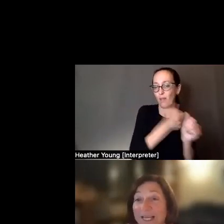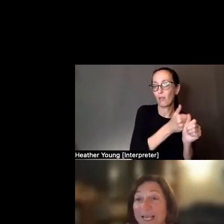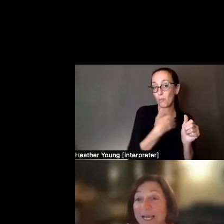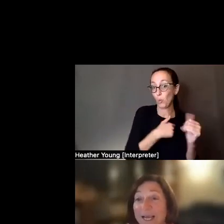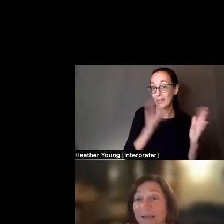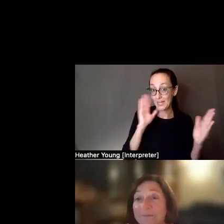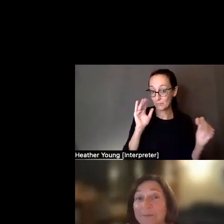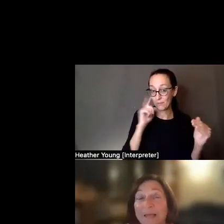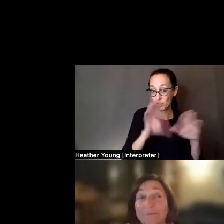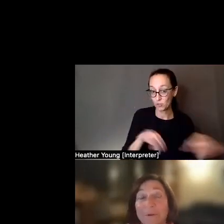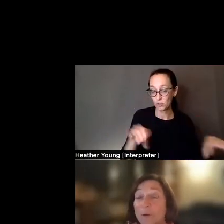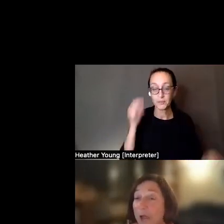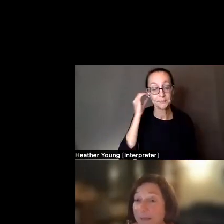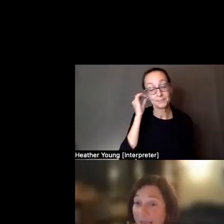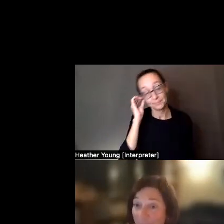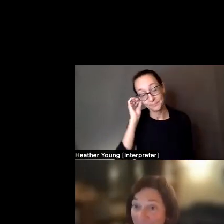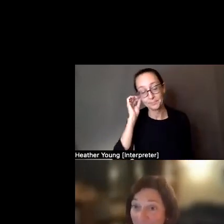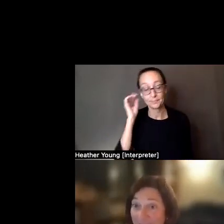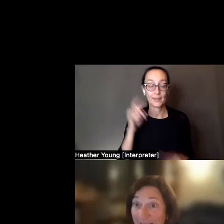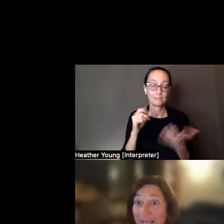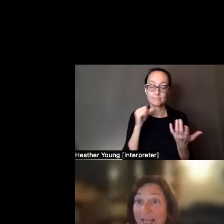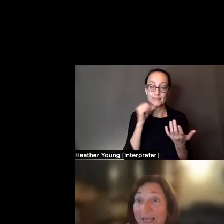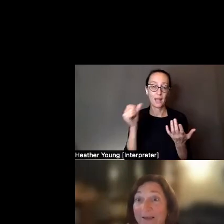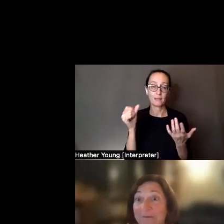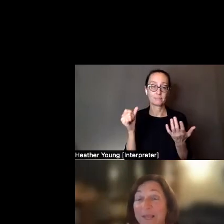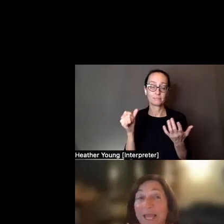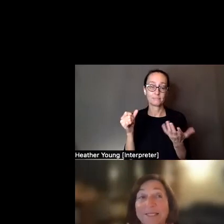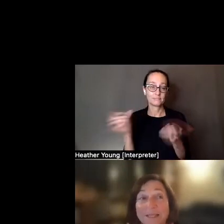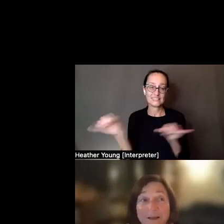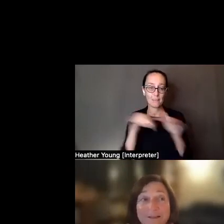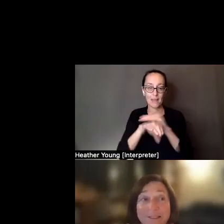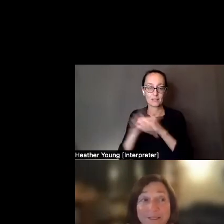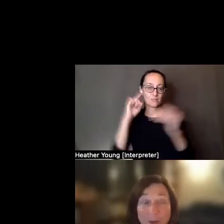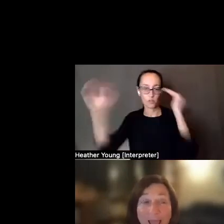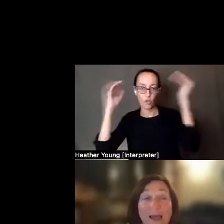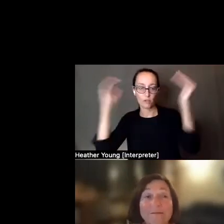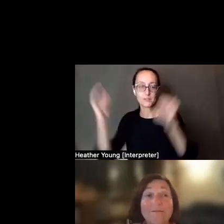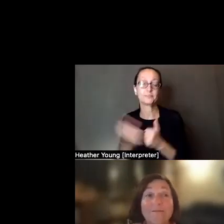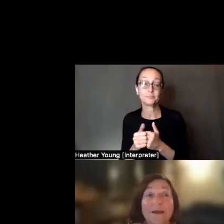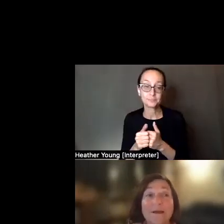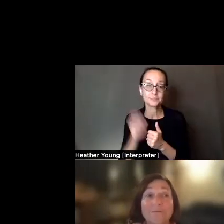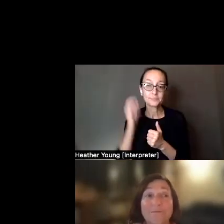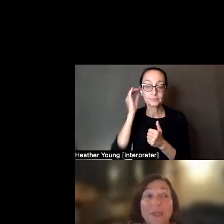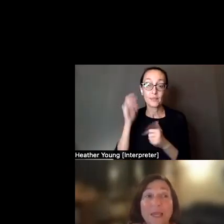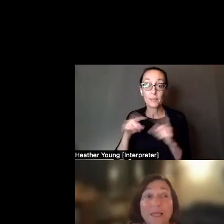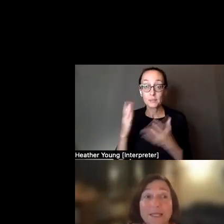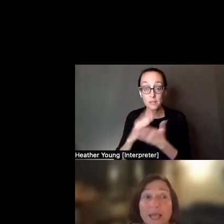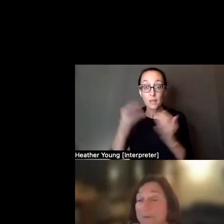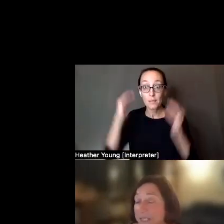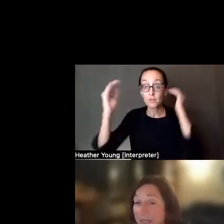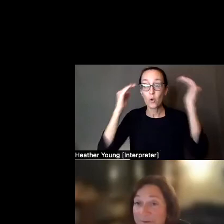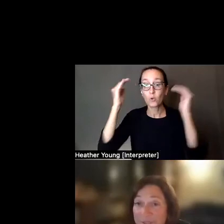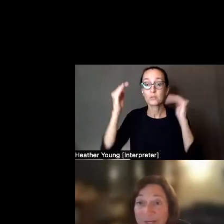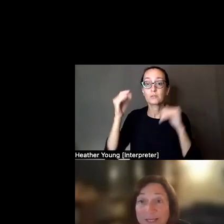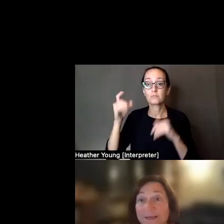children. But we're not there yet. And adults do have the